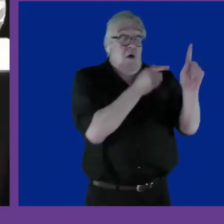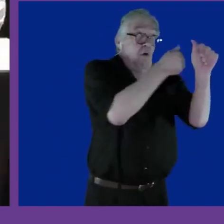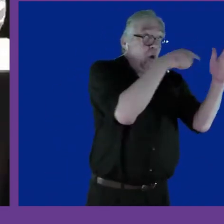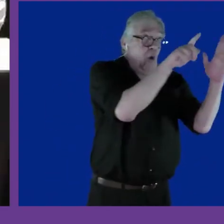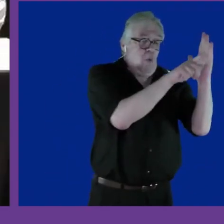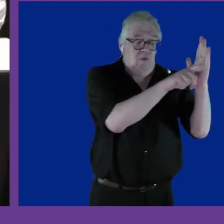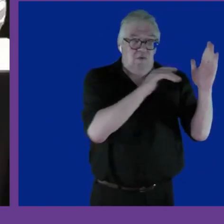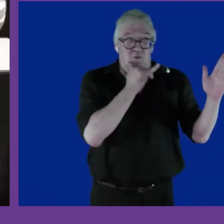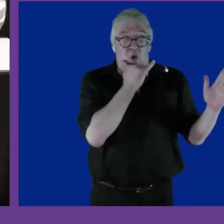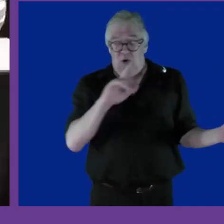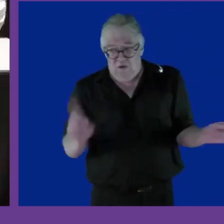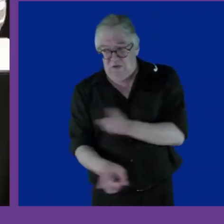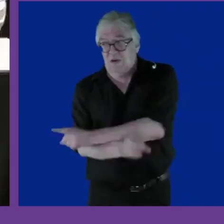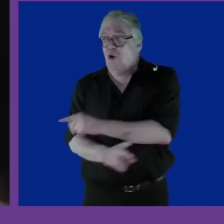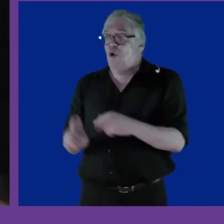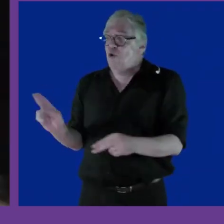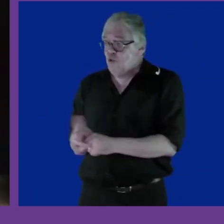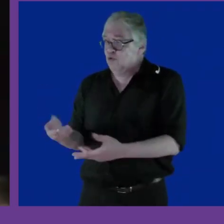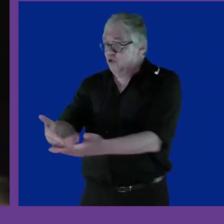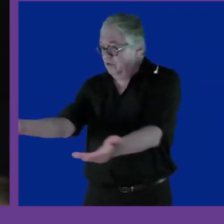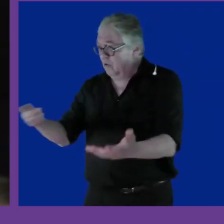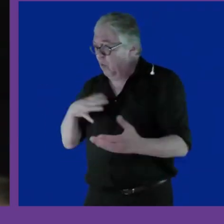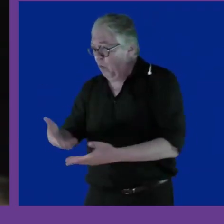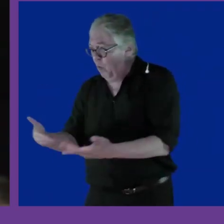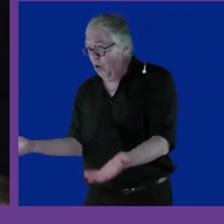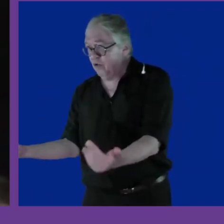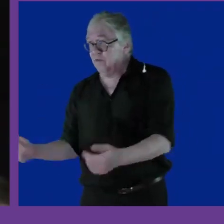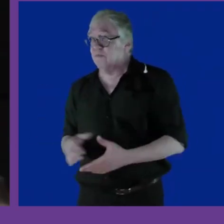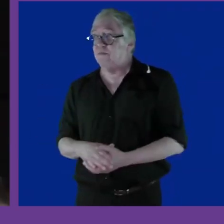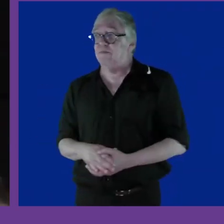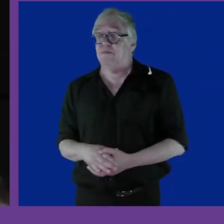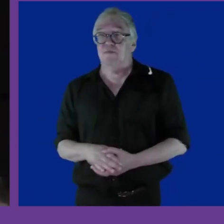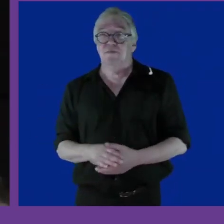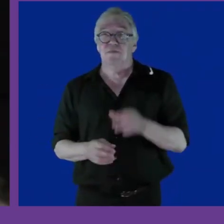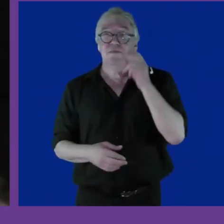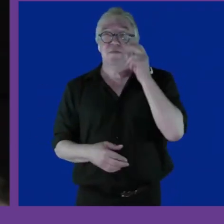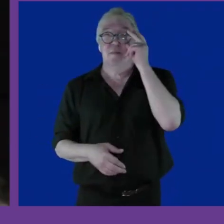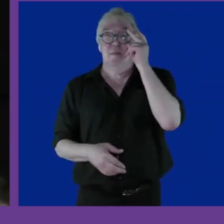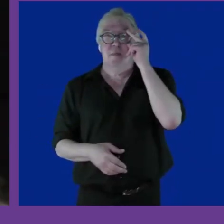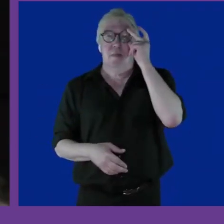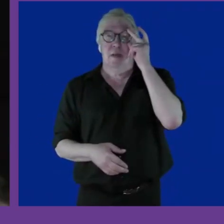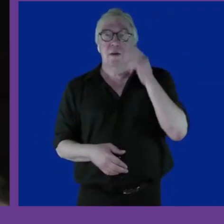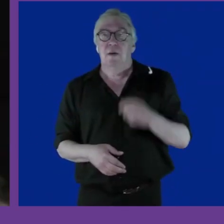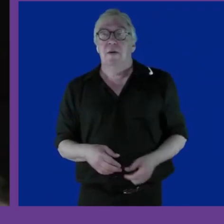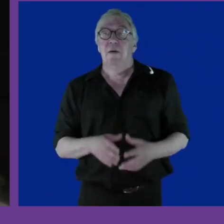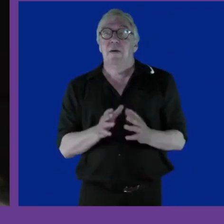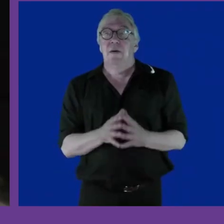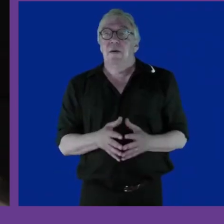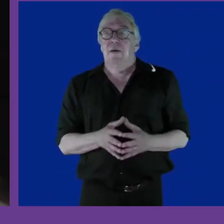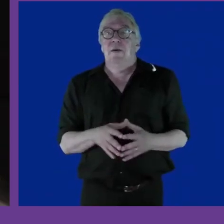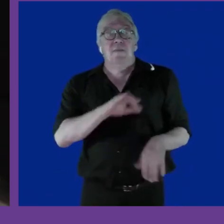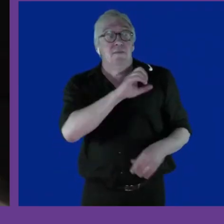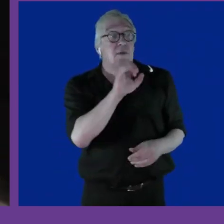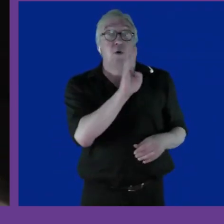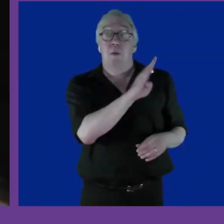of user testing. Is there any recommendations you can give to market participants about how this user testing can